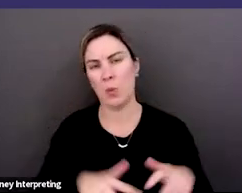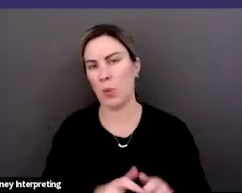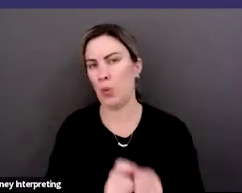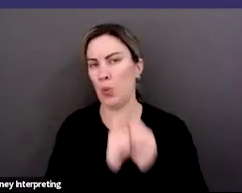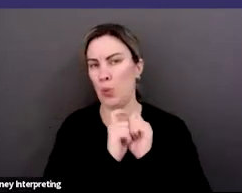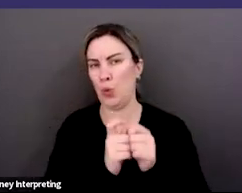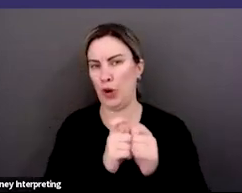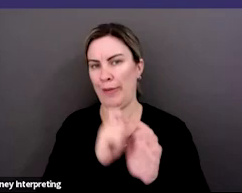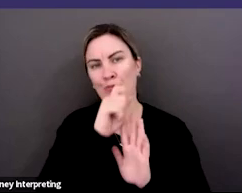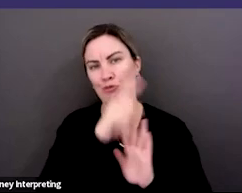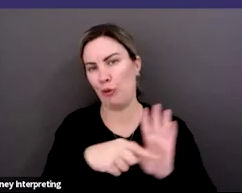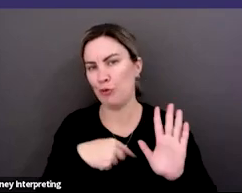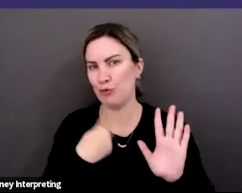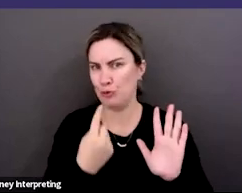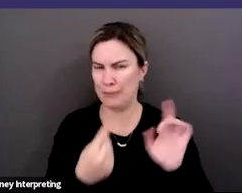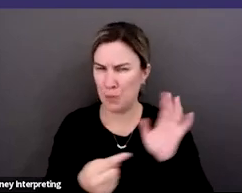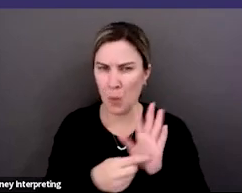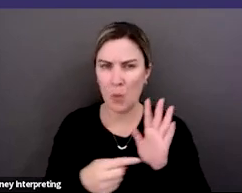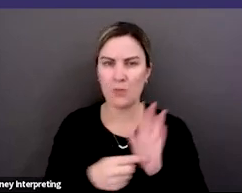project and how important it is.